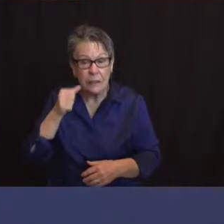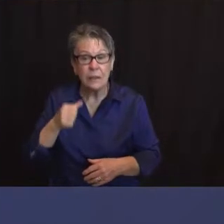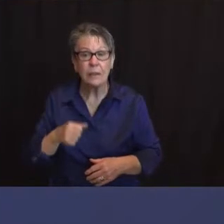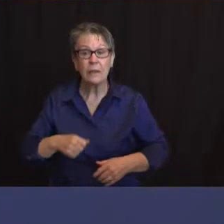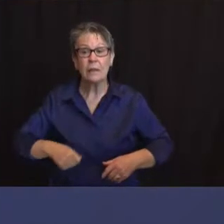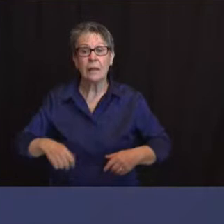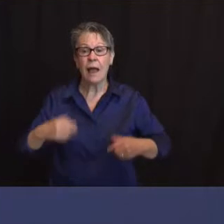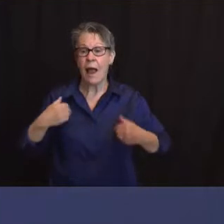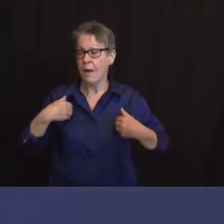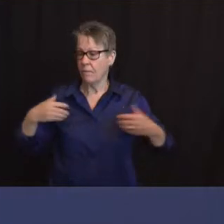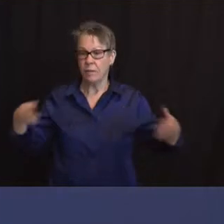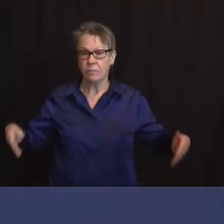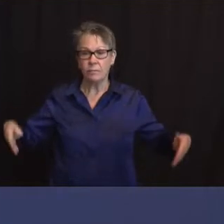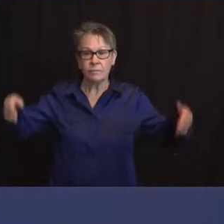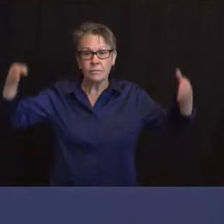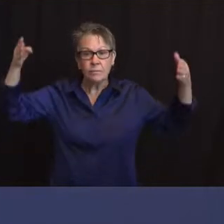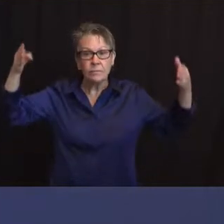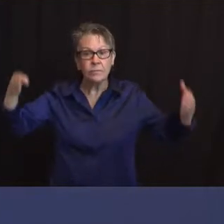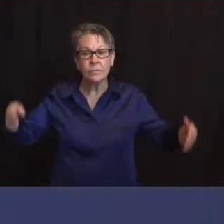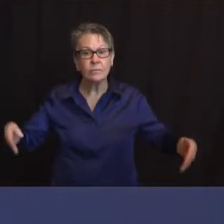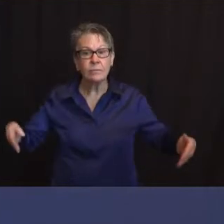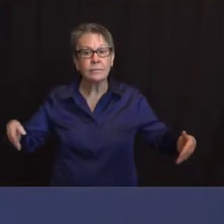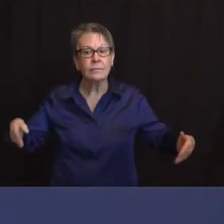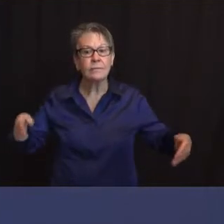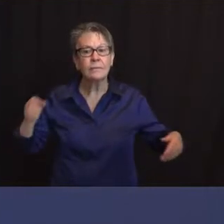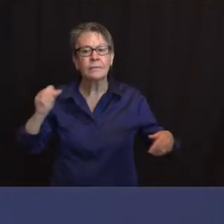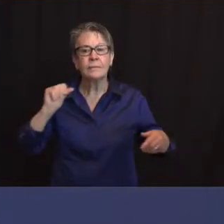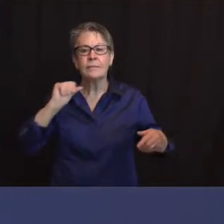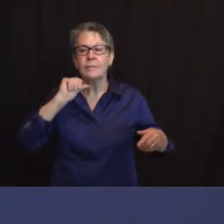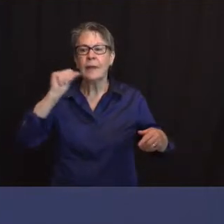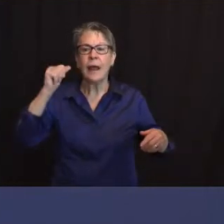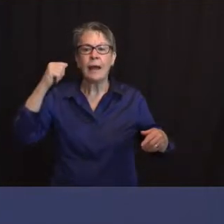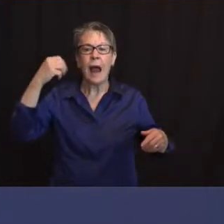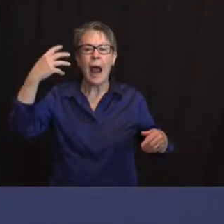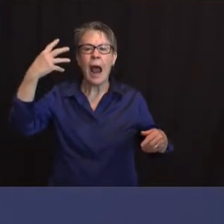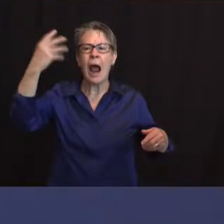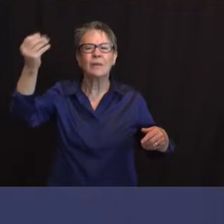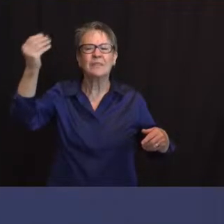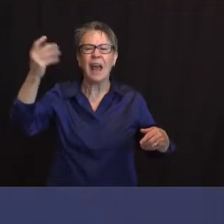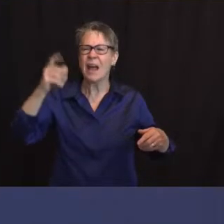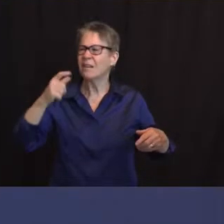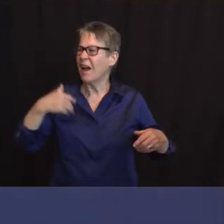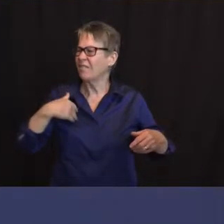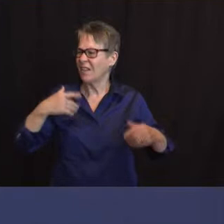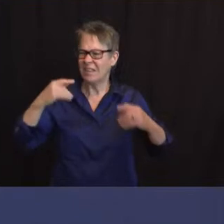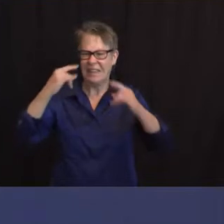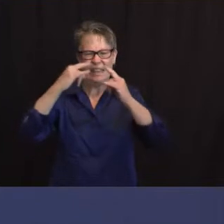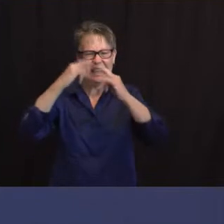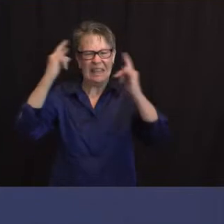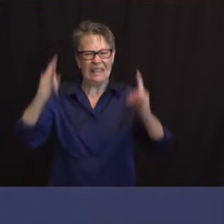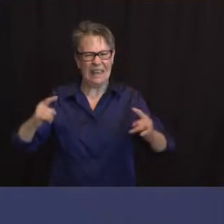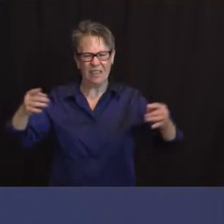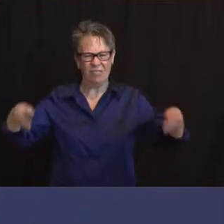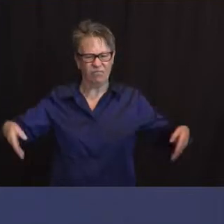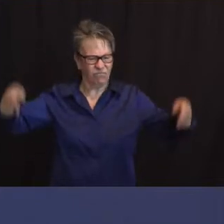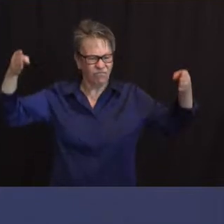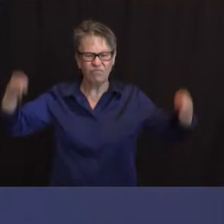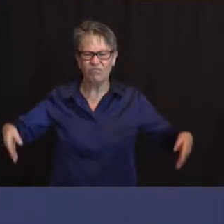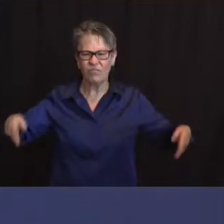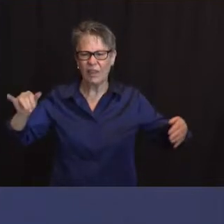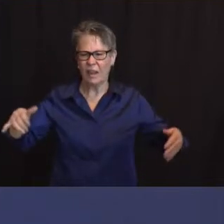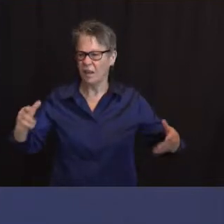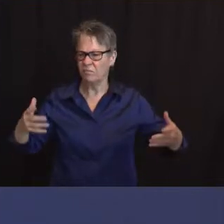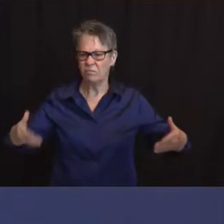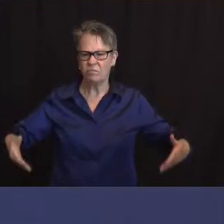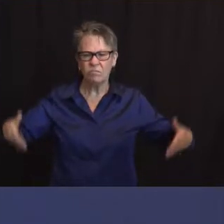to claim that was outdoor dining. It was basically to expand their capacity, and I think they've done a very good job. There was